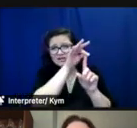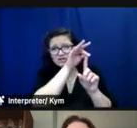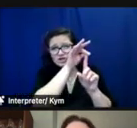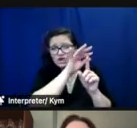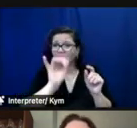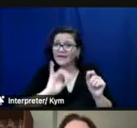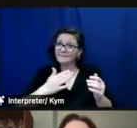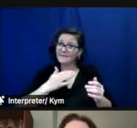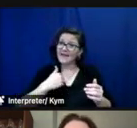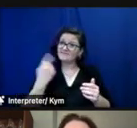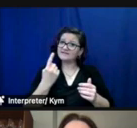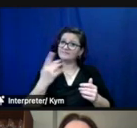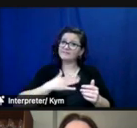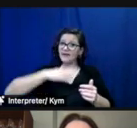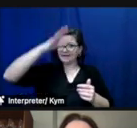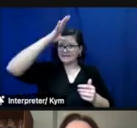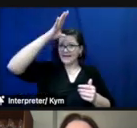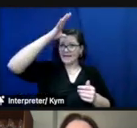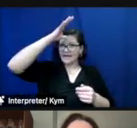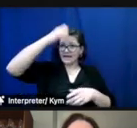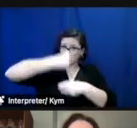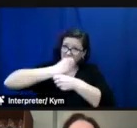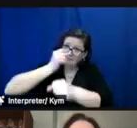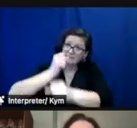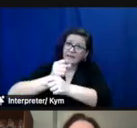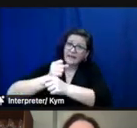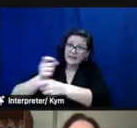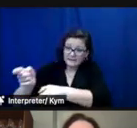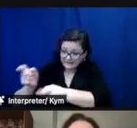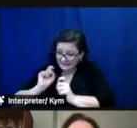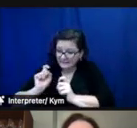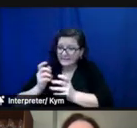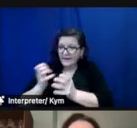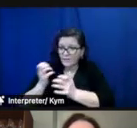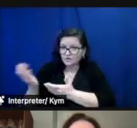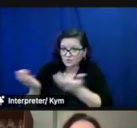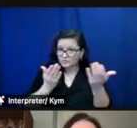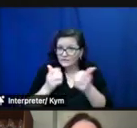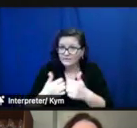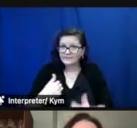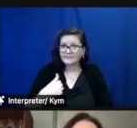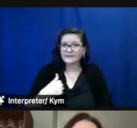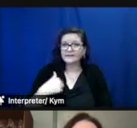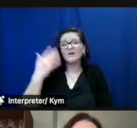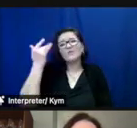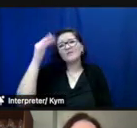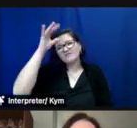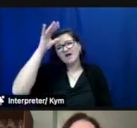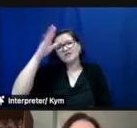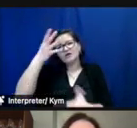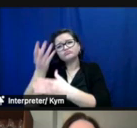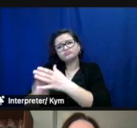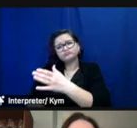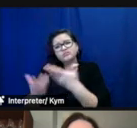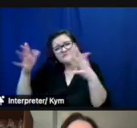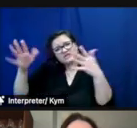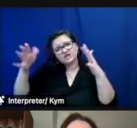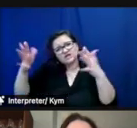that my dad made, right? I have something my dad made that I want to take with me. Right, because my dad died and I want to have a piece of him wherever I